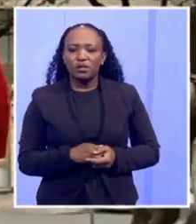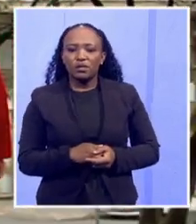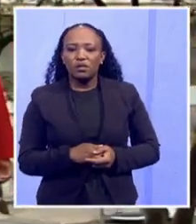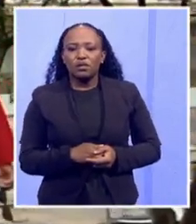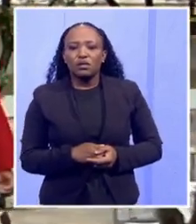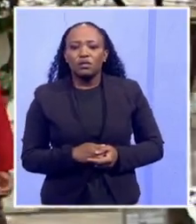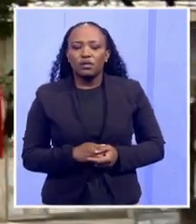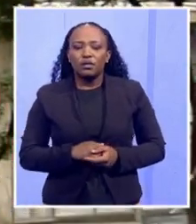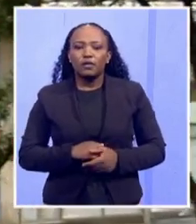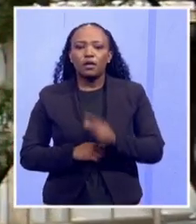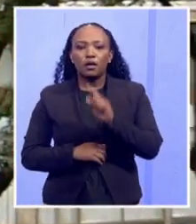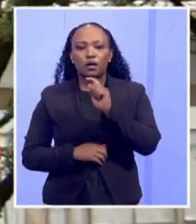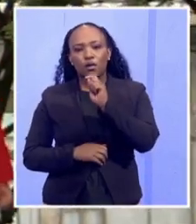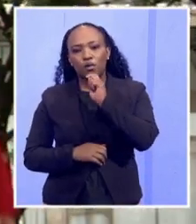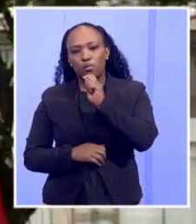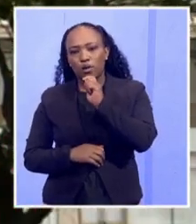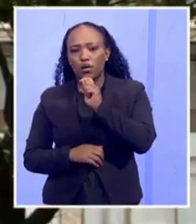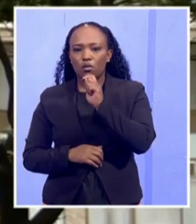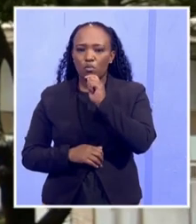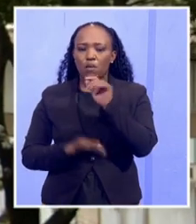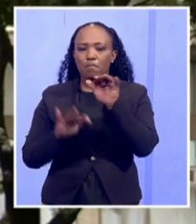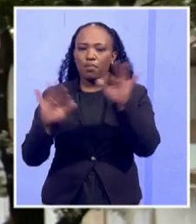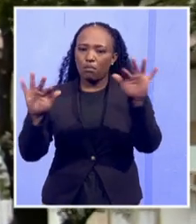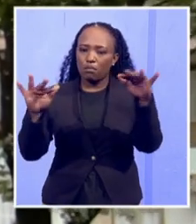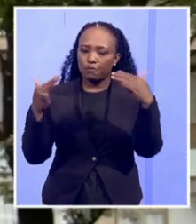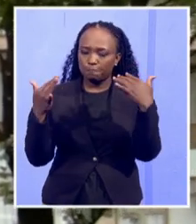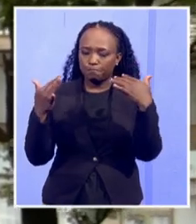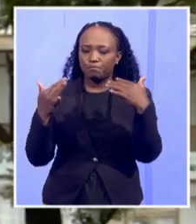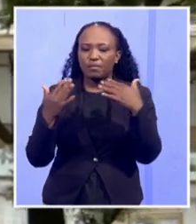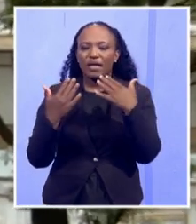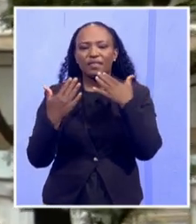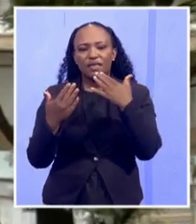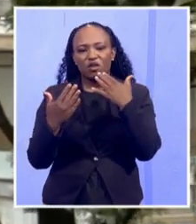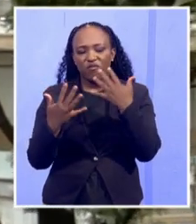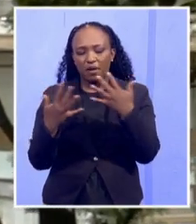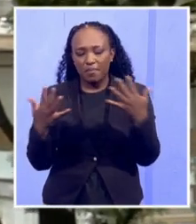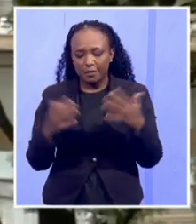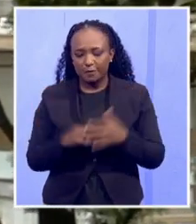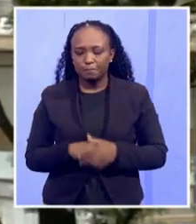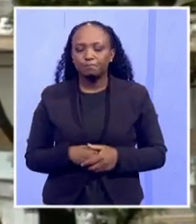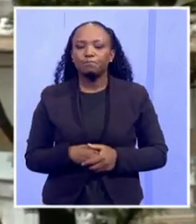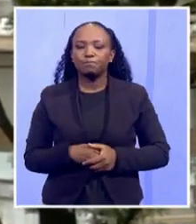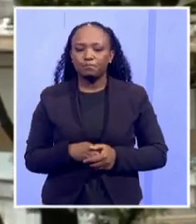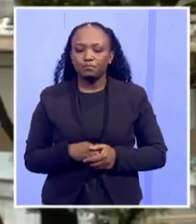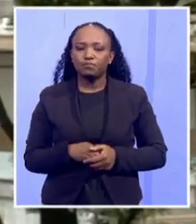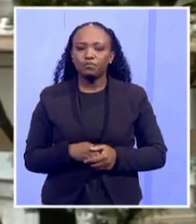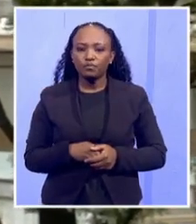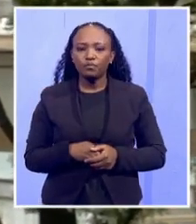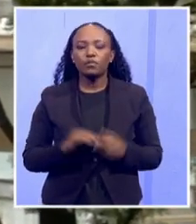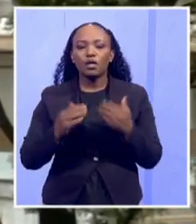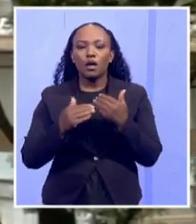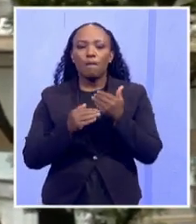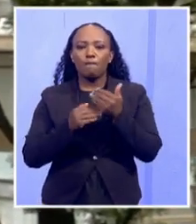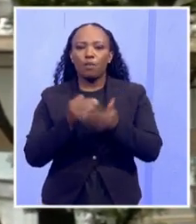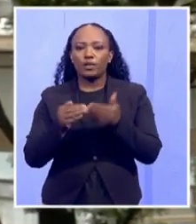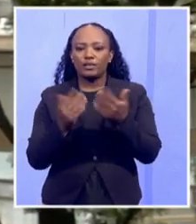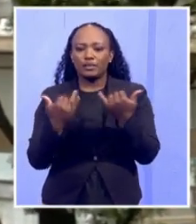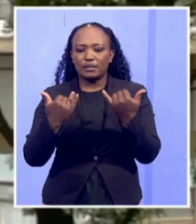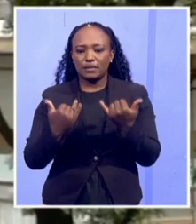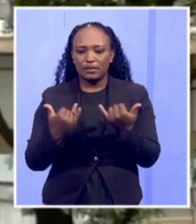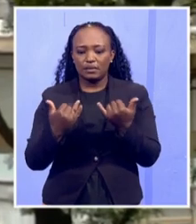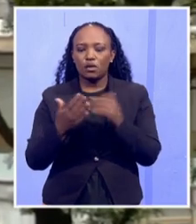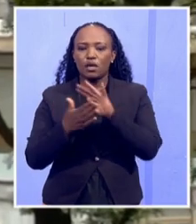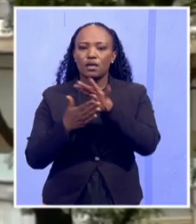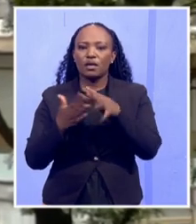Good morning, and good morning to your viewers at home. Now, thank you very much. Straightforward, the processes, we're going to use Schedule